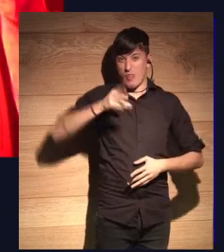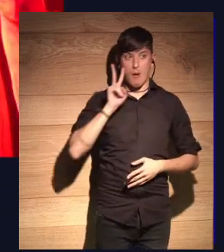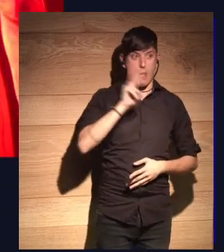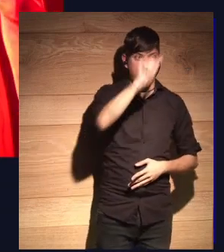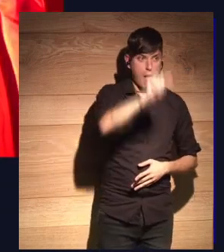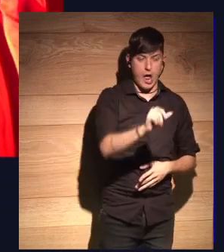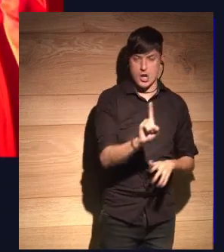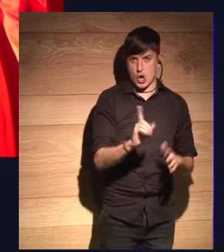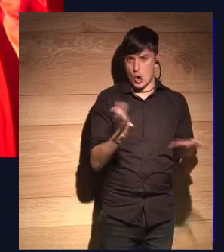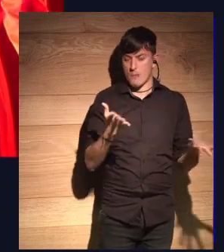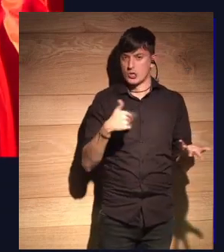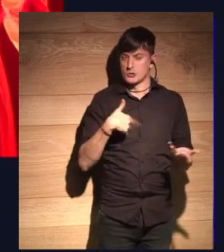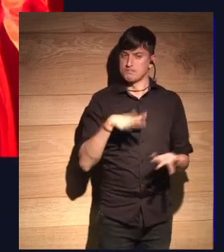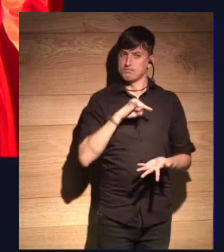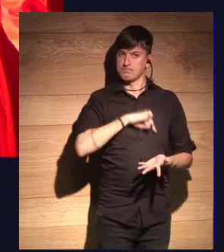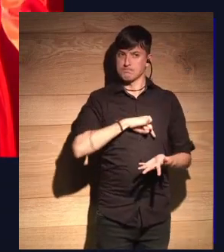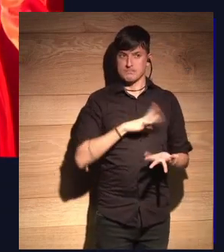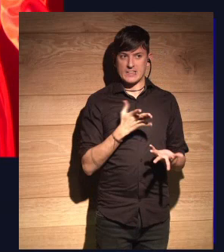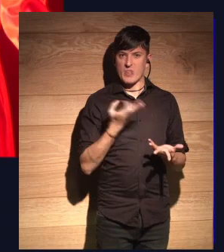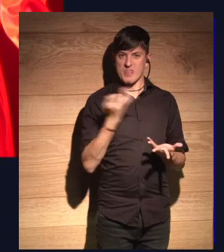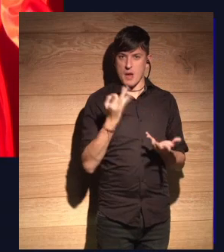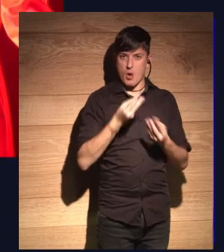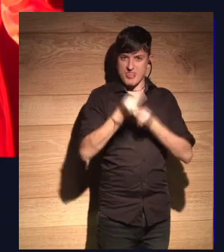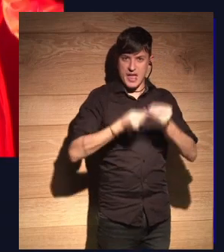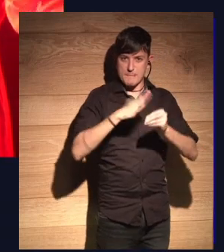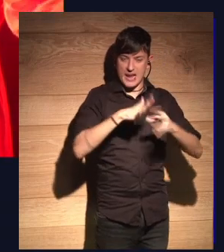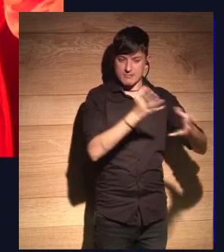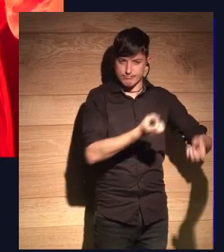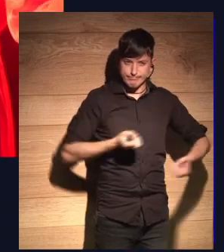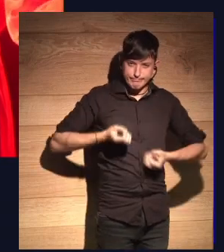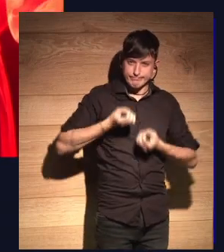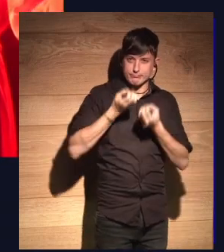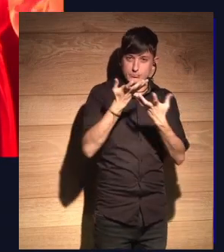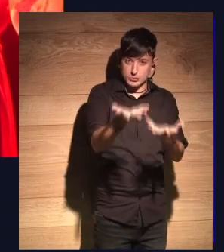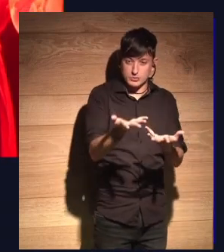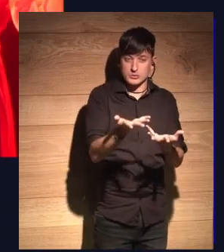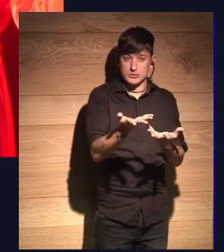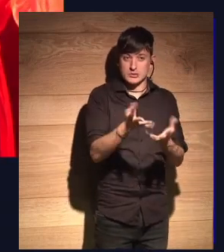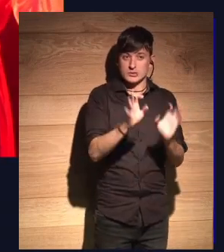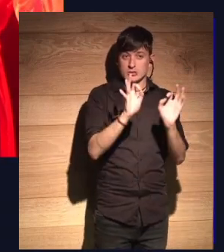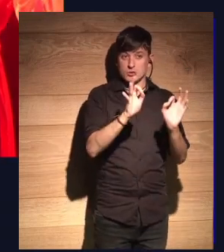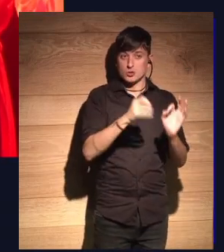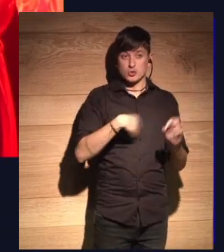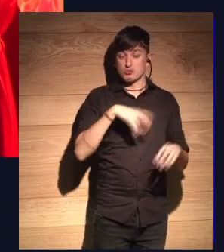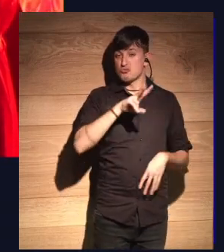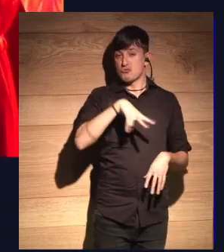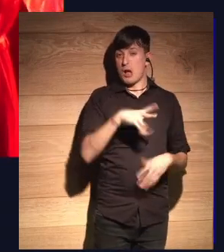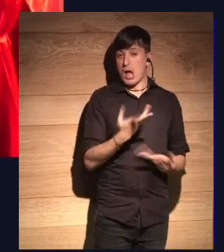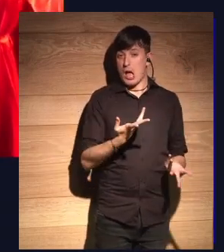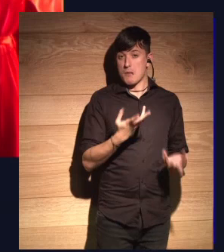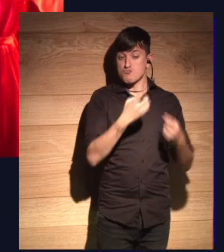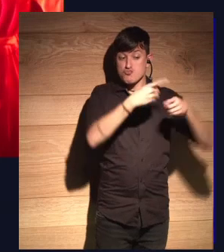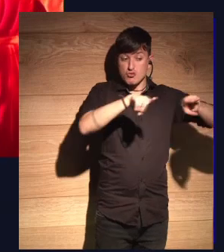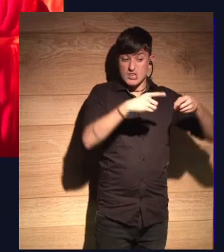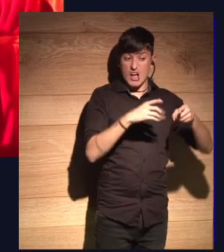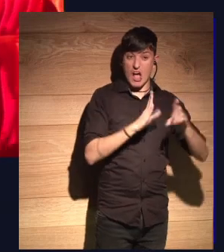to get through. These were songs that I wrote. I'd never written songs before. So I had to find the confidence to get up